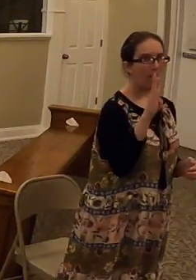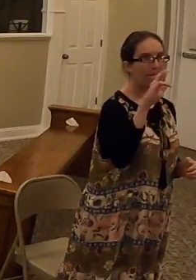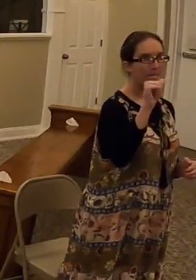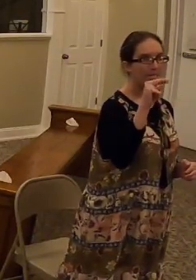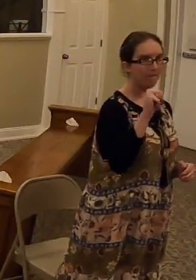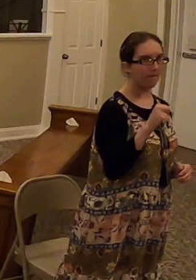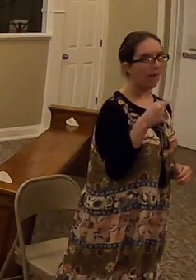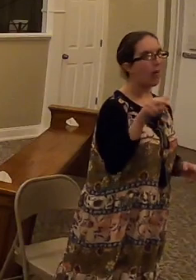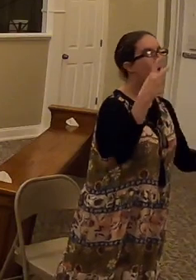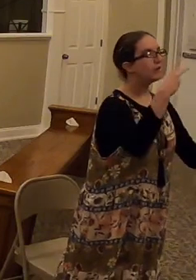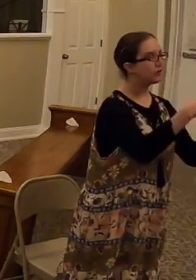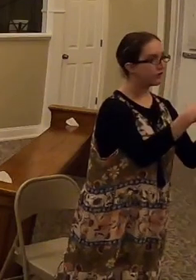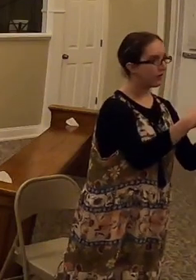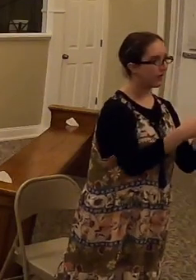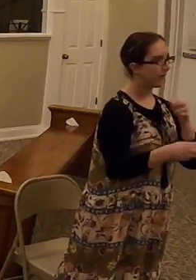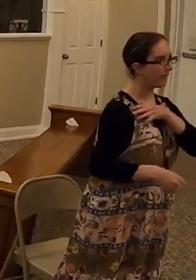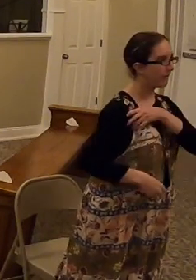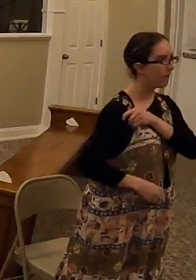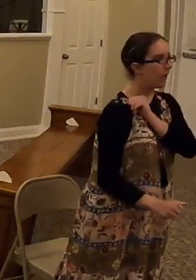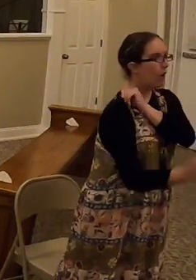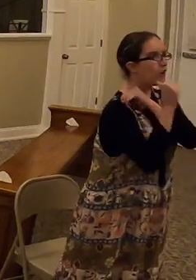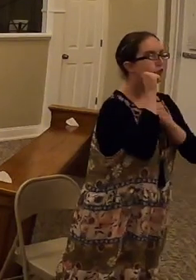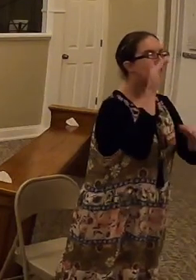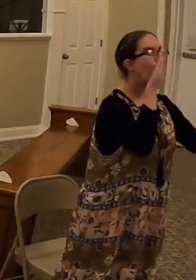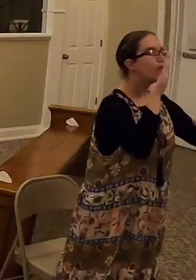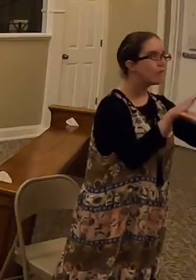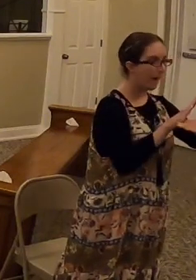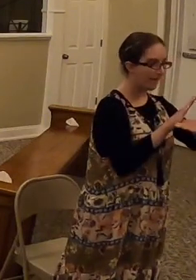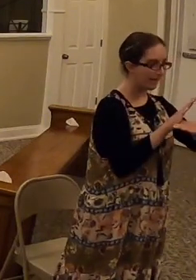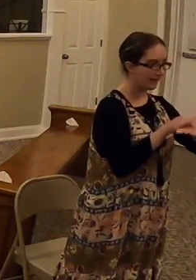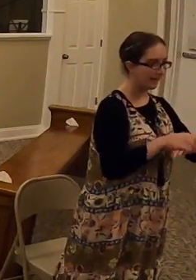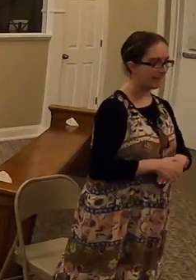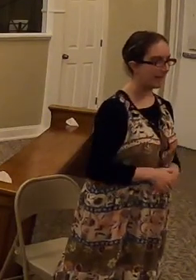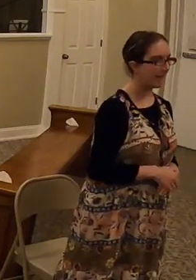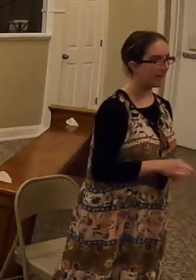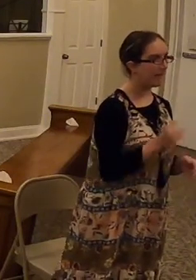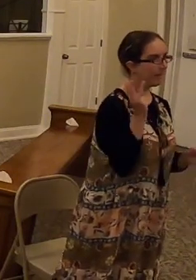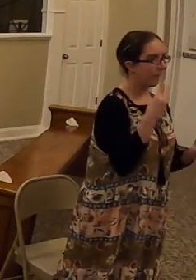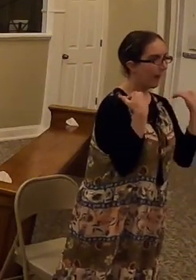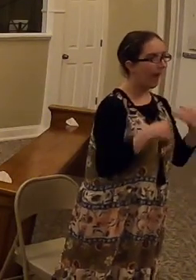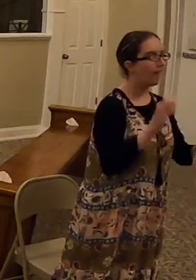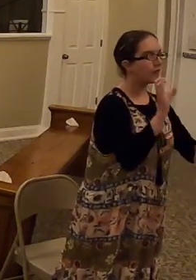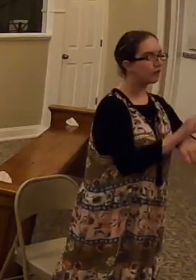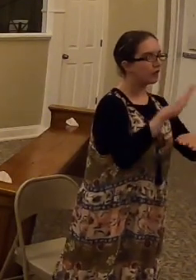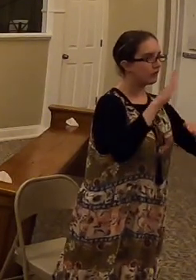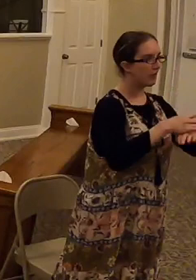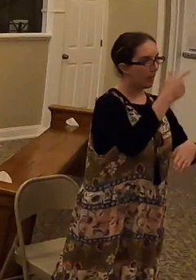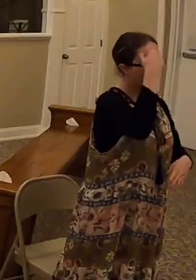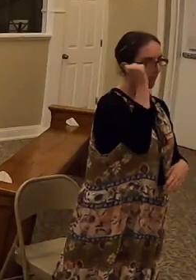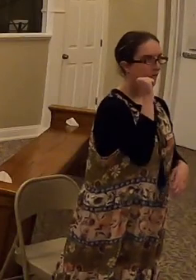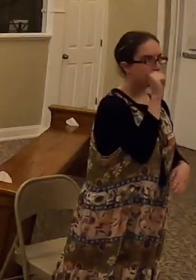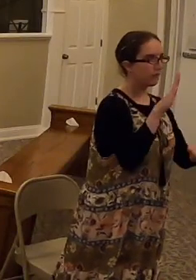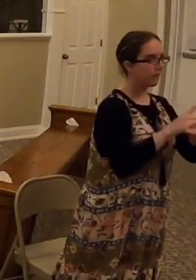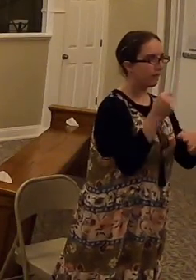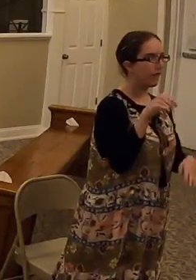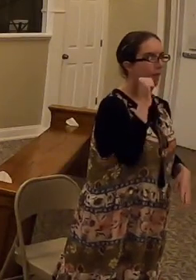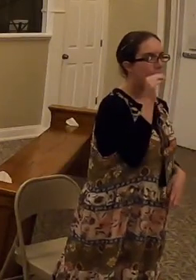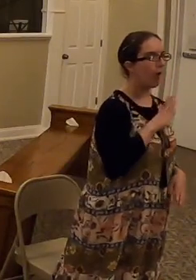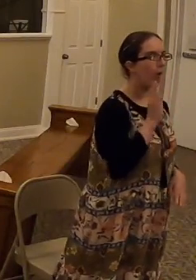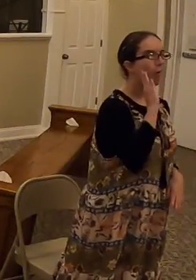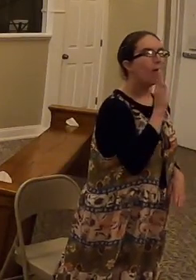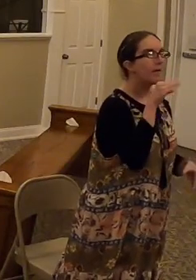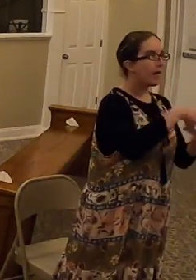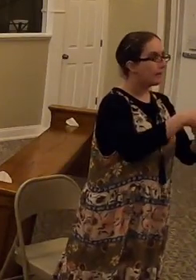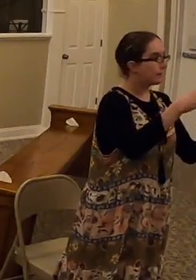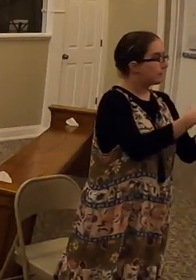Brindley? The jail service tomorrow night. Amen. That's why we're having church tonight, because tomorrow night the ladies will be